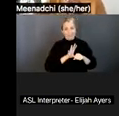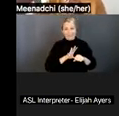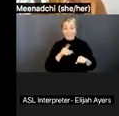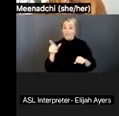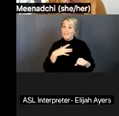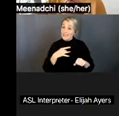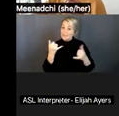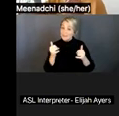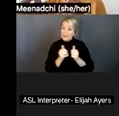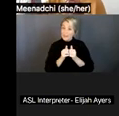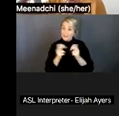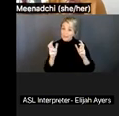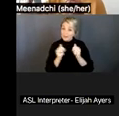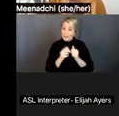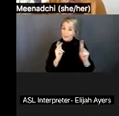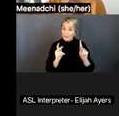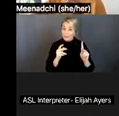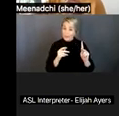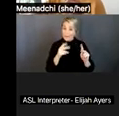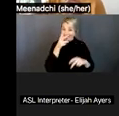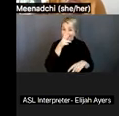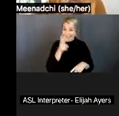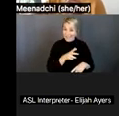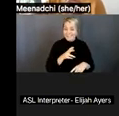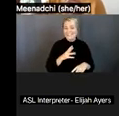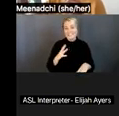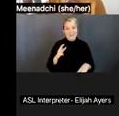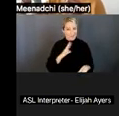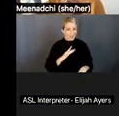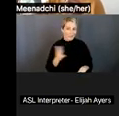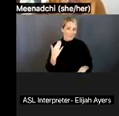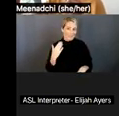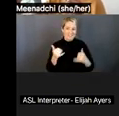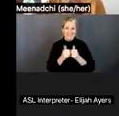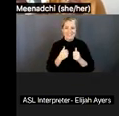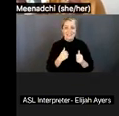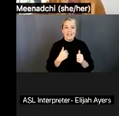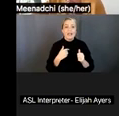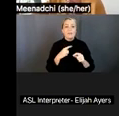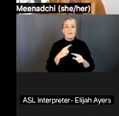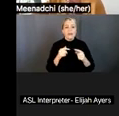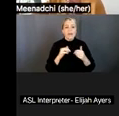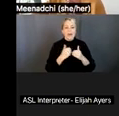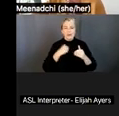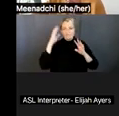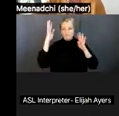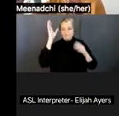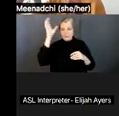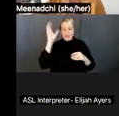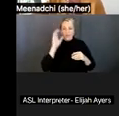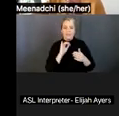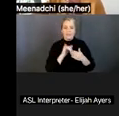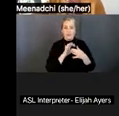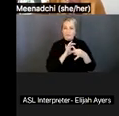cool. In the same way, we're all at different stages of how we've been conceptualizing conflict, unpacking our relationship to